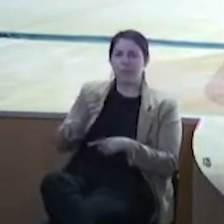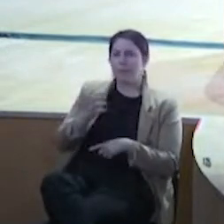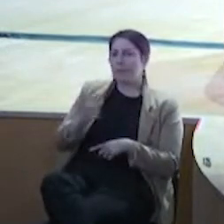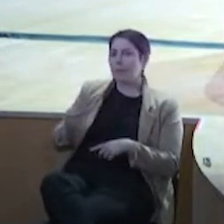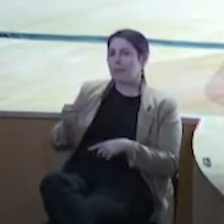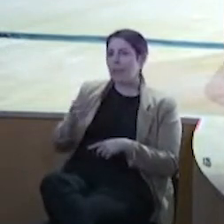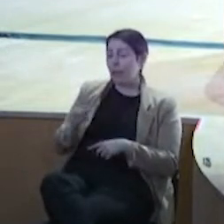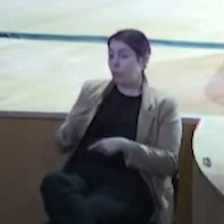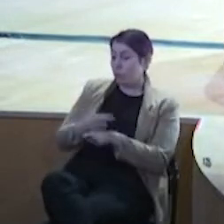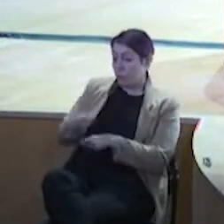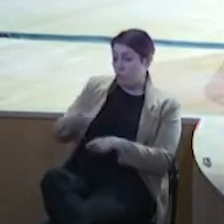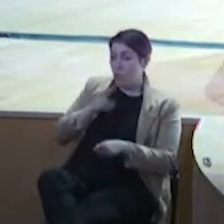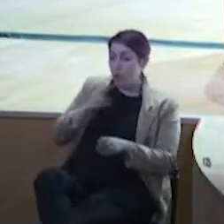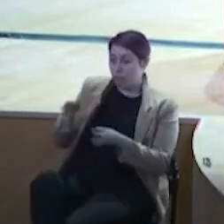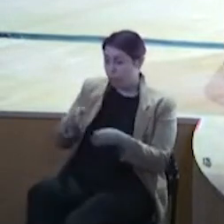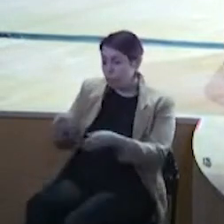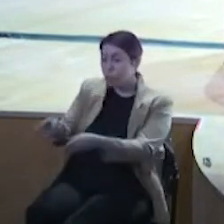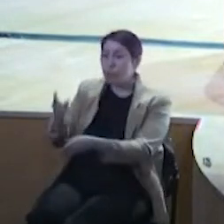religious